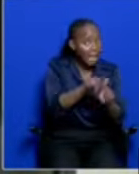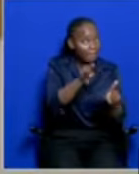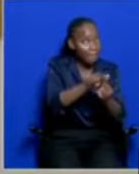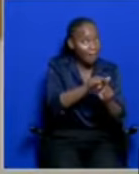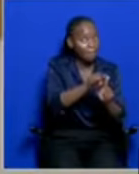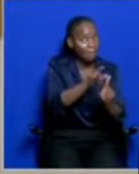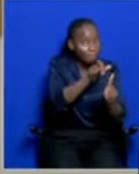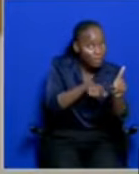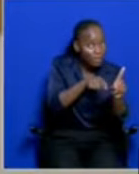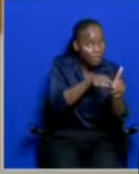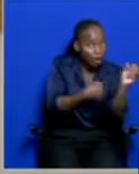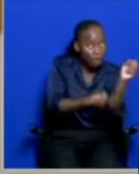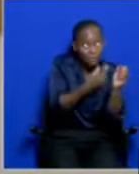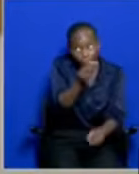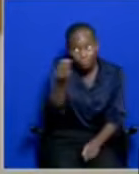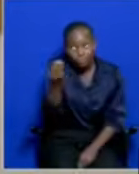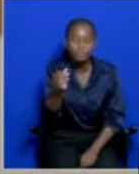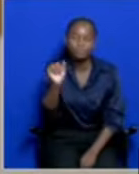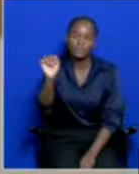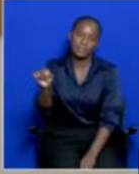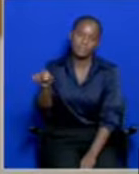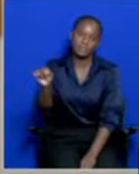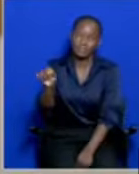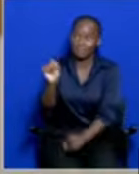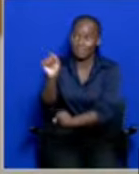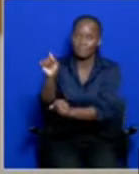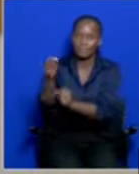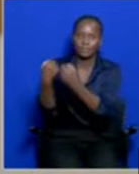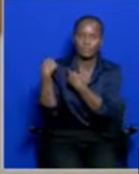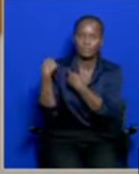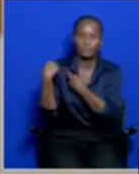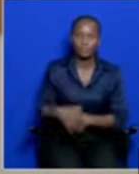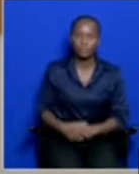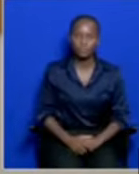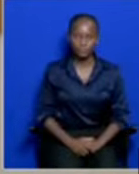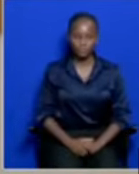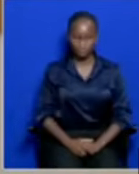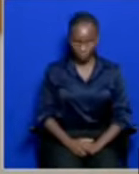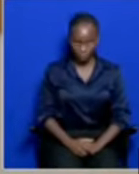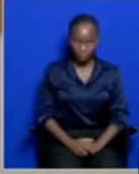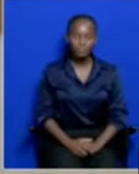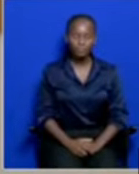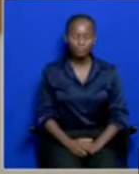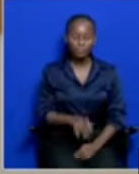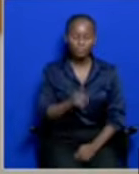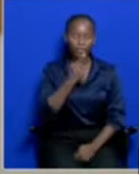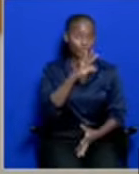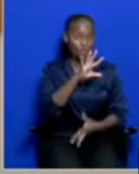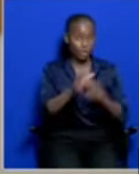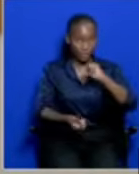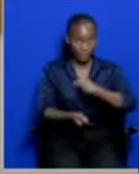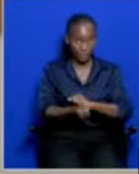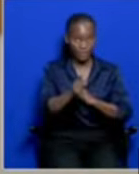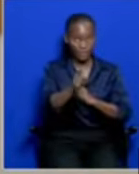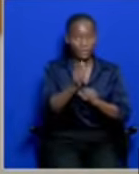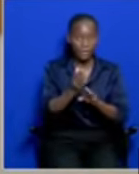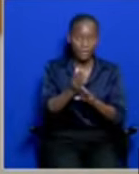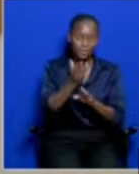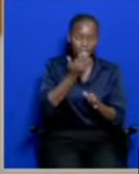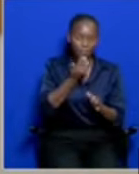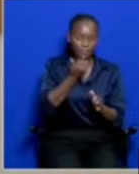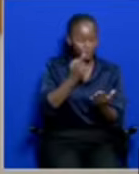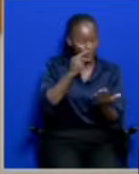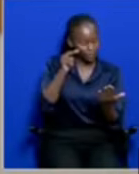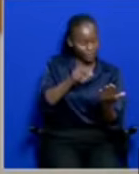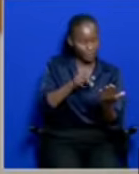to close that, if you look at page 20 of your statement, paragraph 88, you